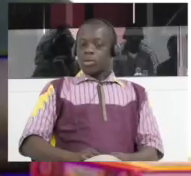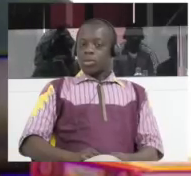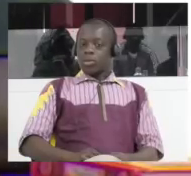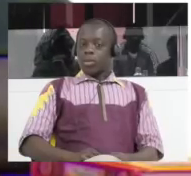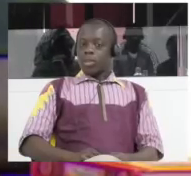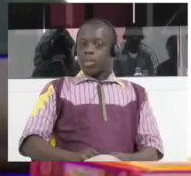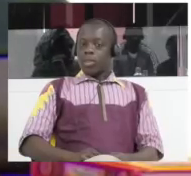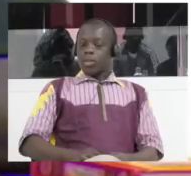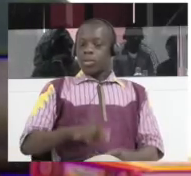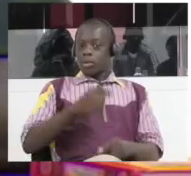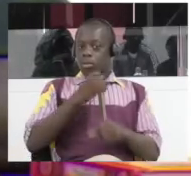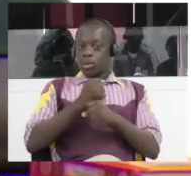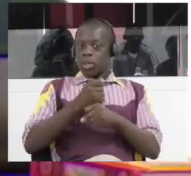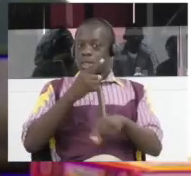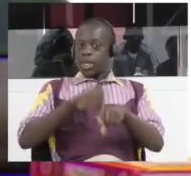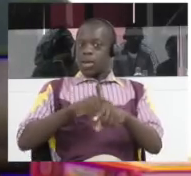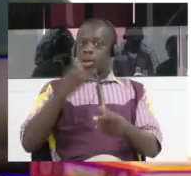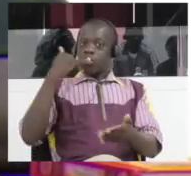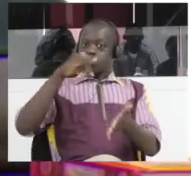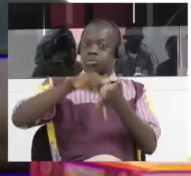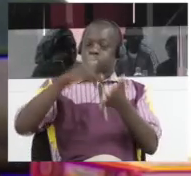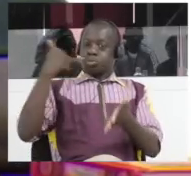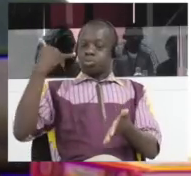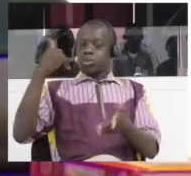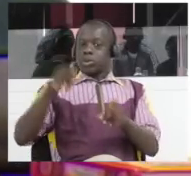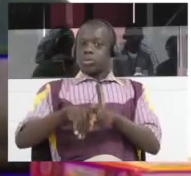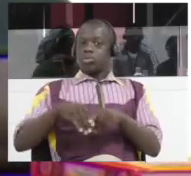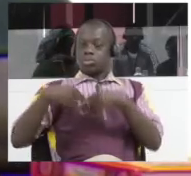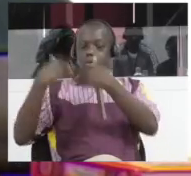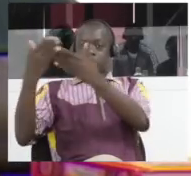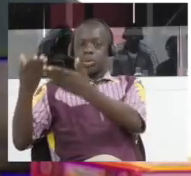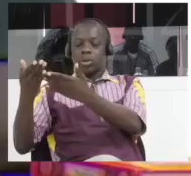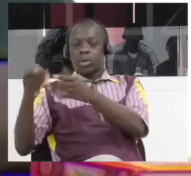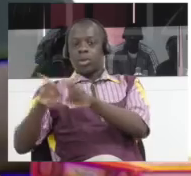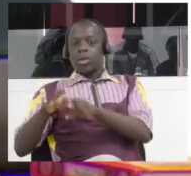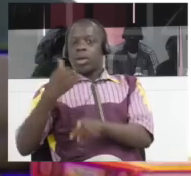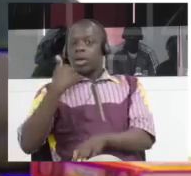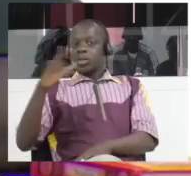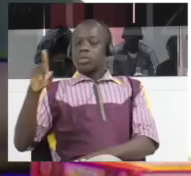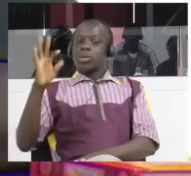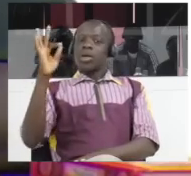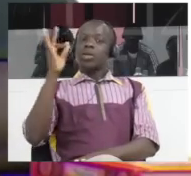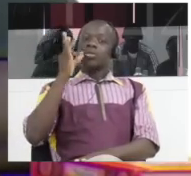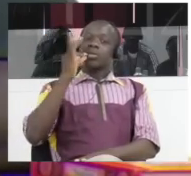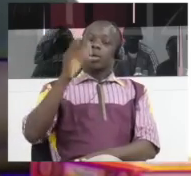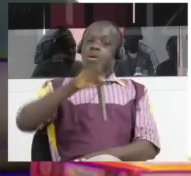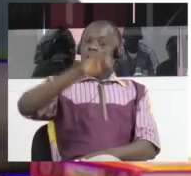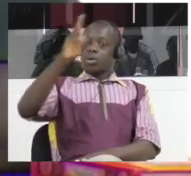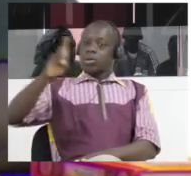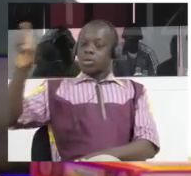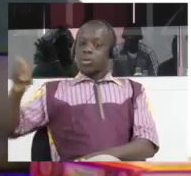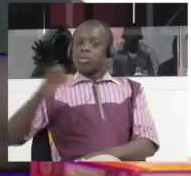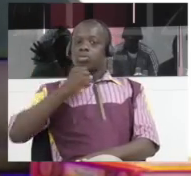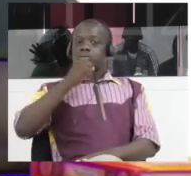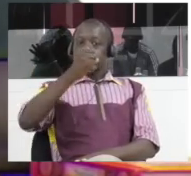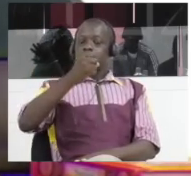to make some. When the telephone came, I was not aware. So it was brought in, and then I was asked to respond to the questions of